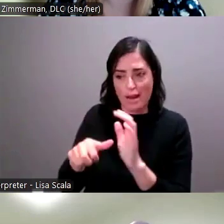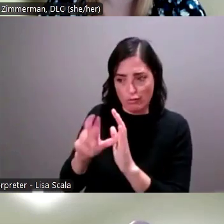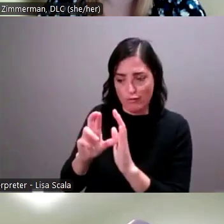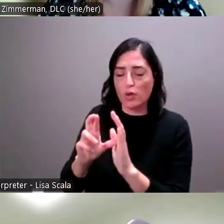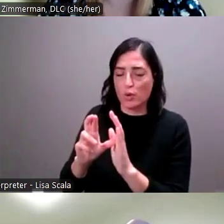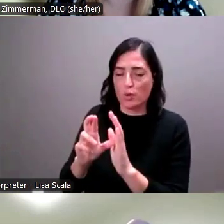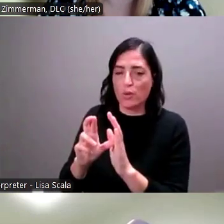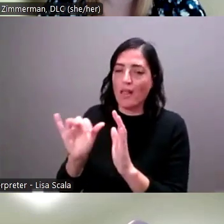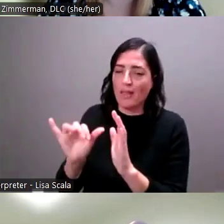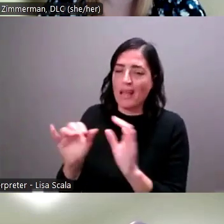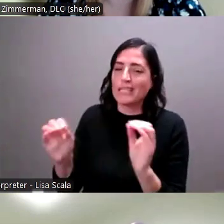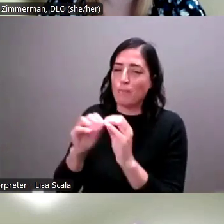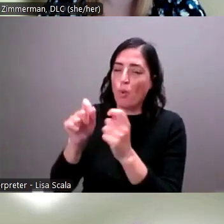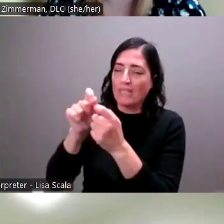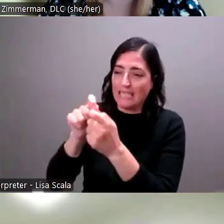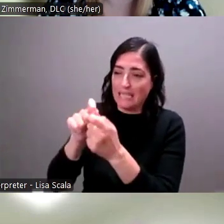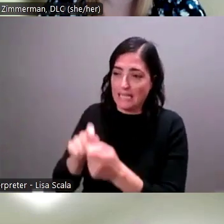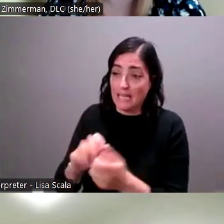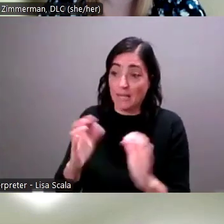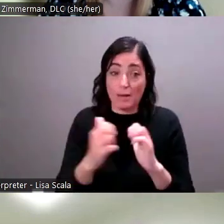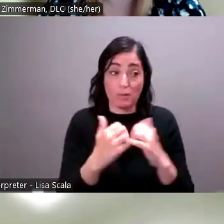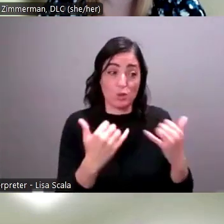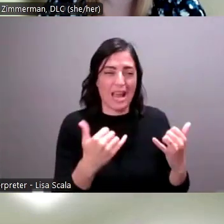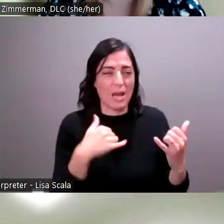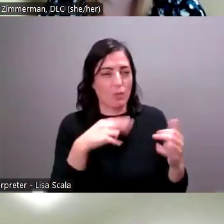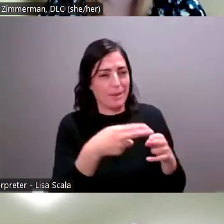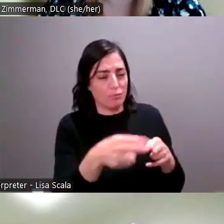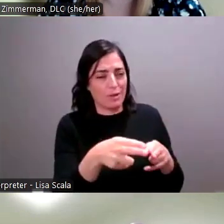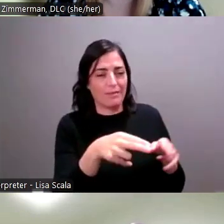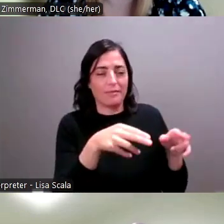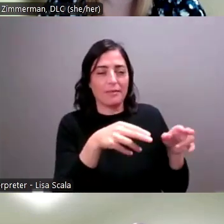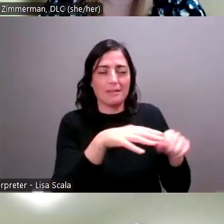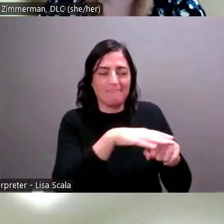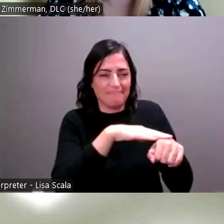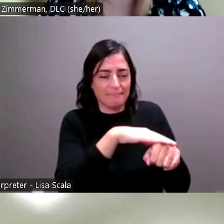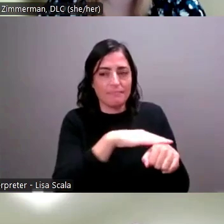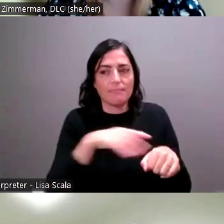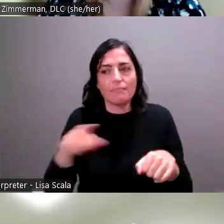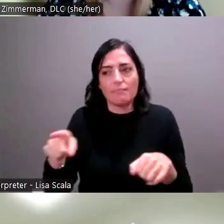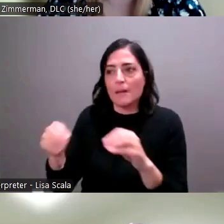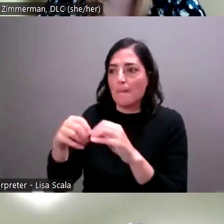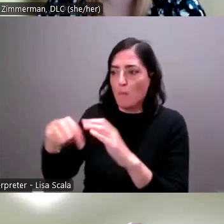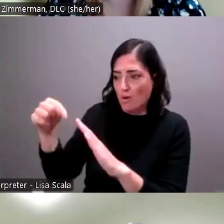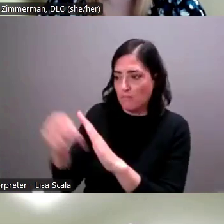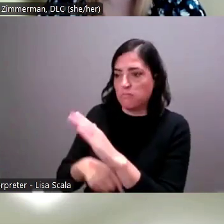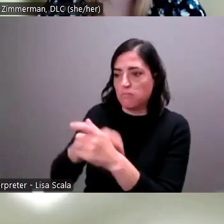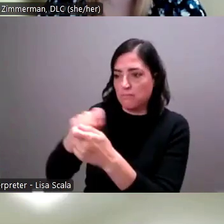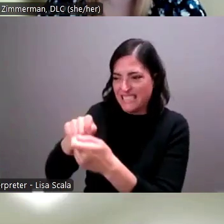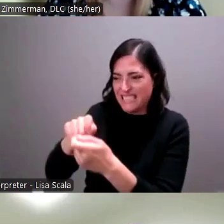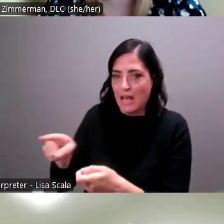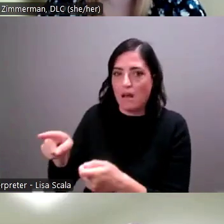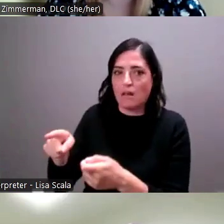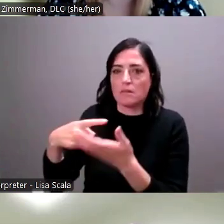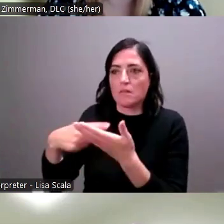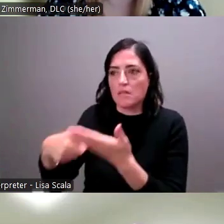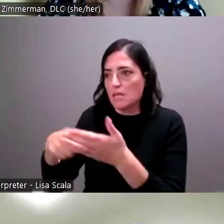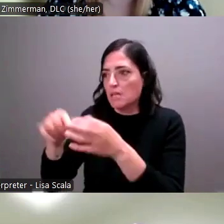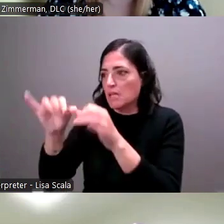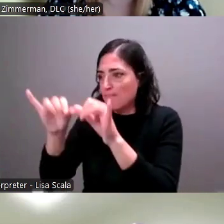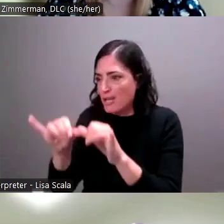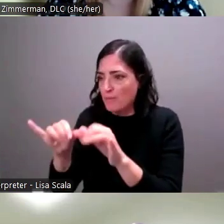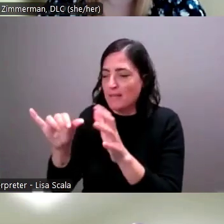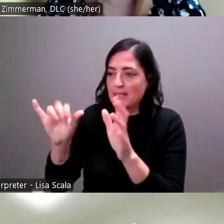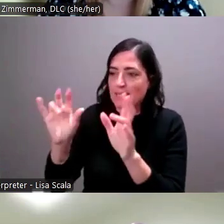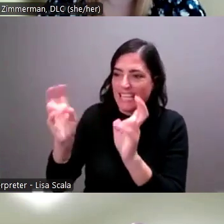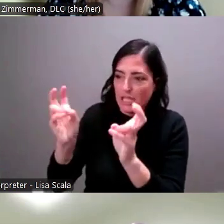into a lot more detail than I'm going to go into right now about the types of issues, the types of measurements